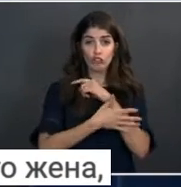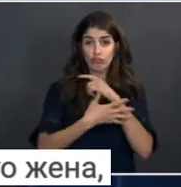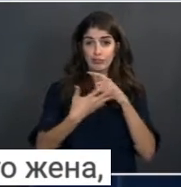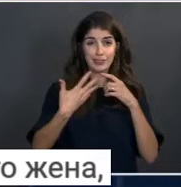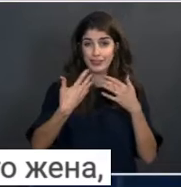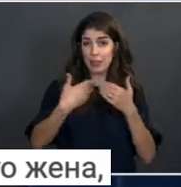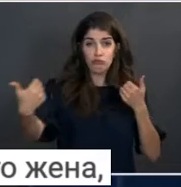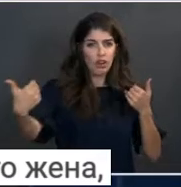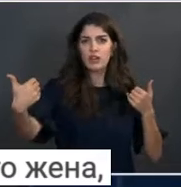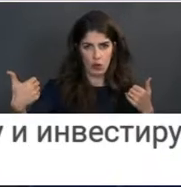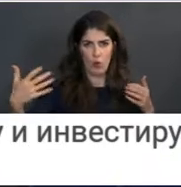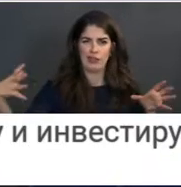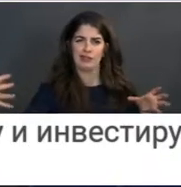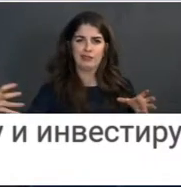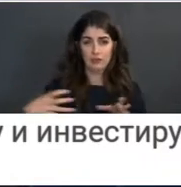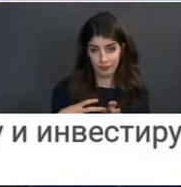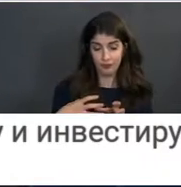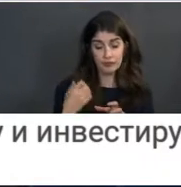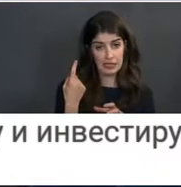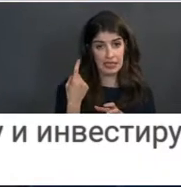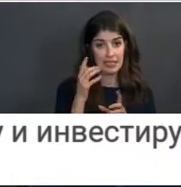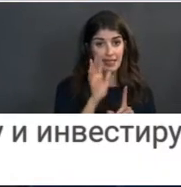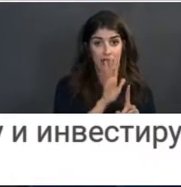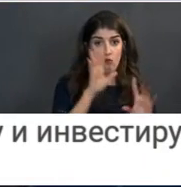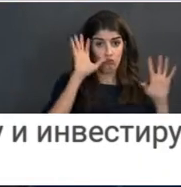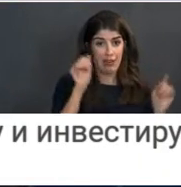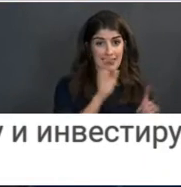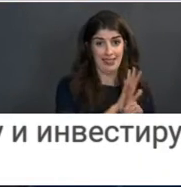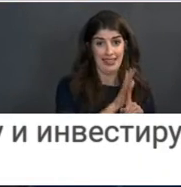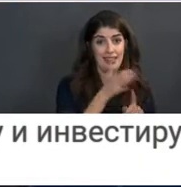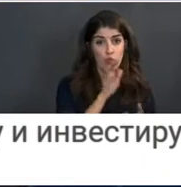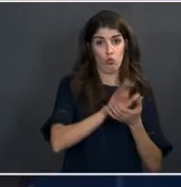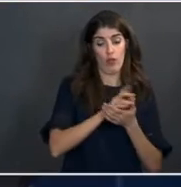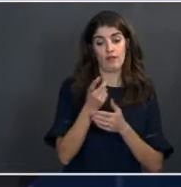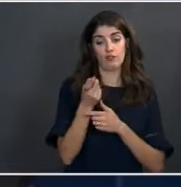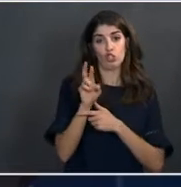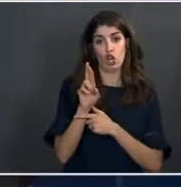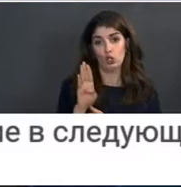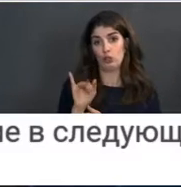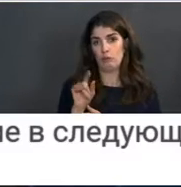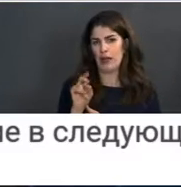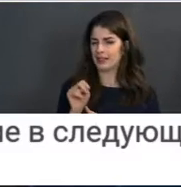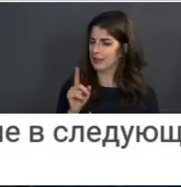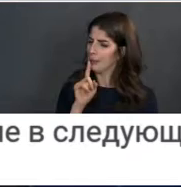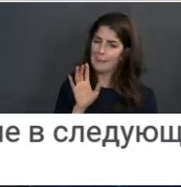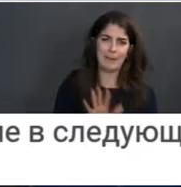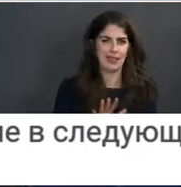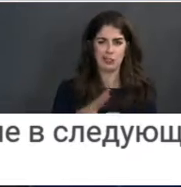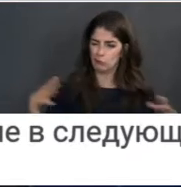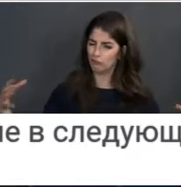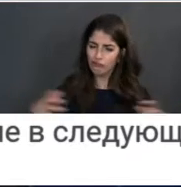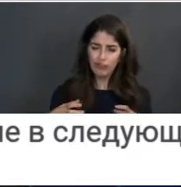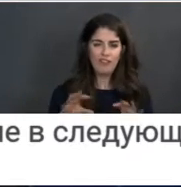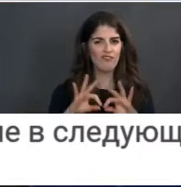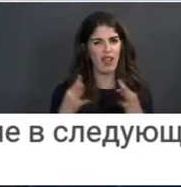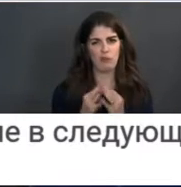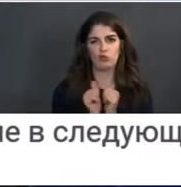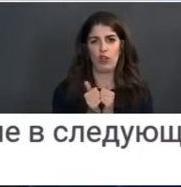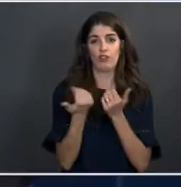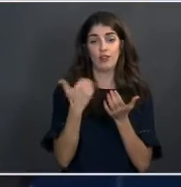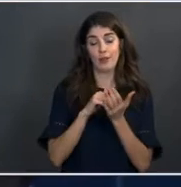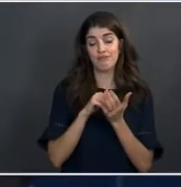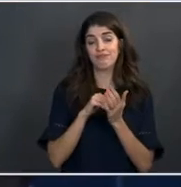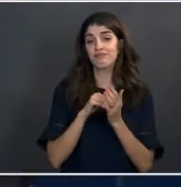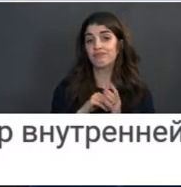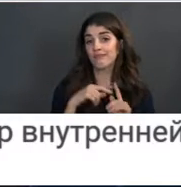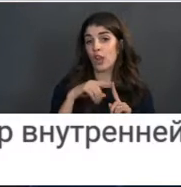committed to, his wife, Dr. Biden, is personally committed to and invested in, and he will plan to make that announcement next